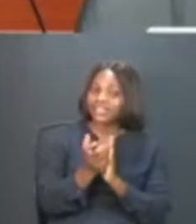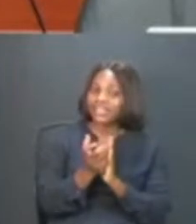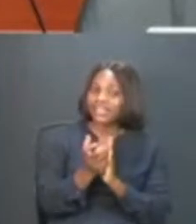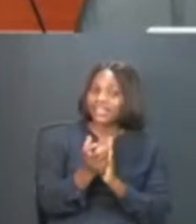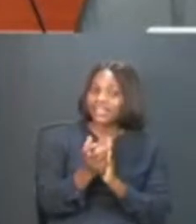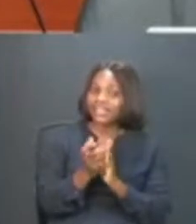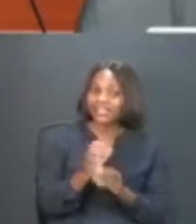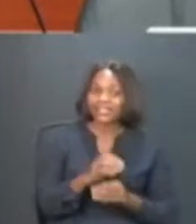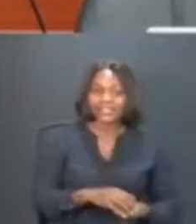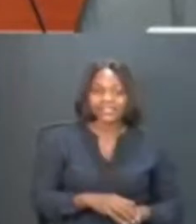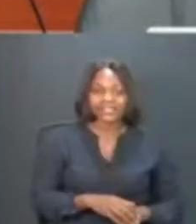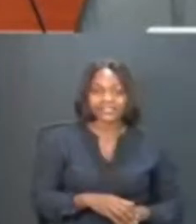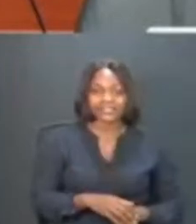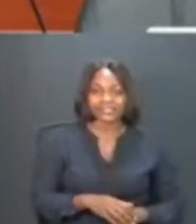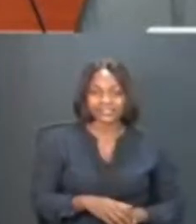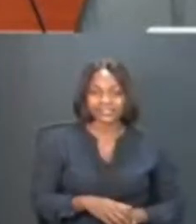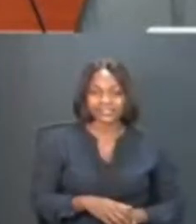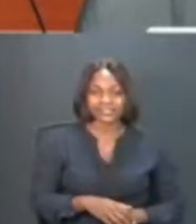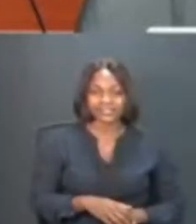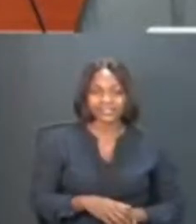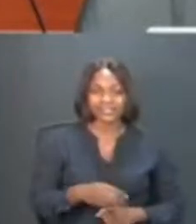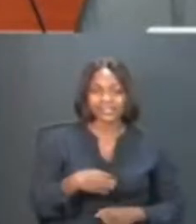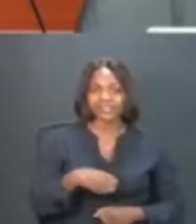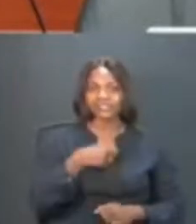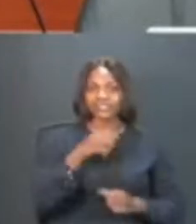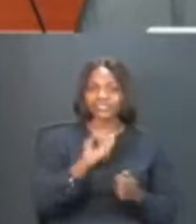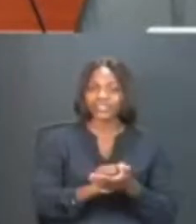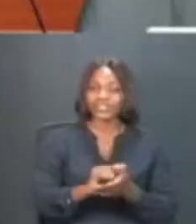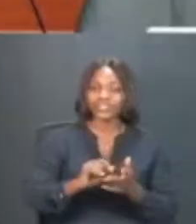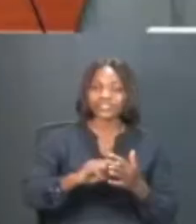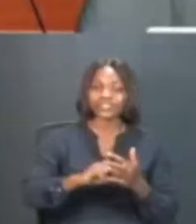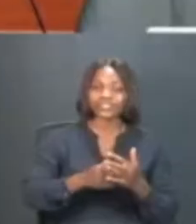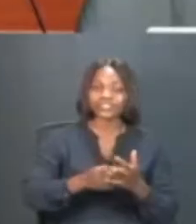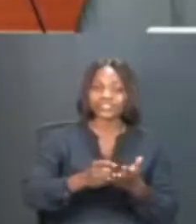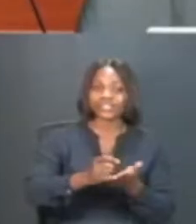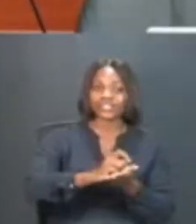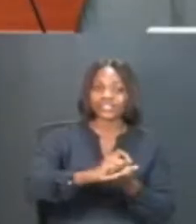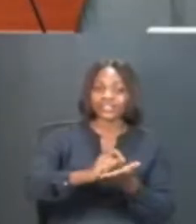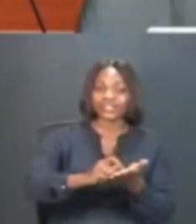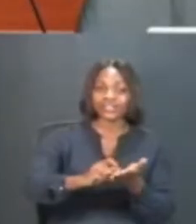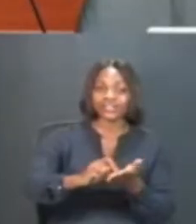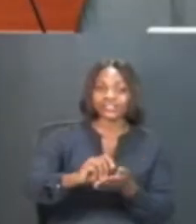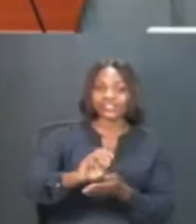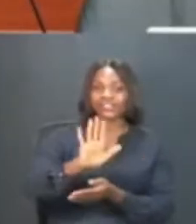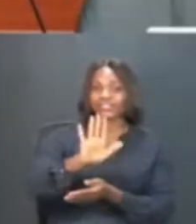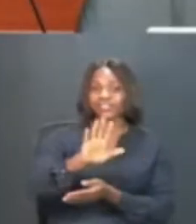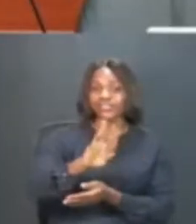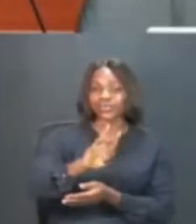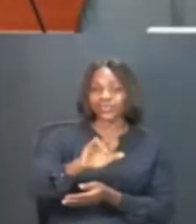I'm sure you start writing or preparing your will,